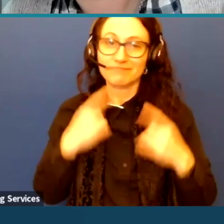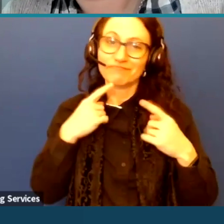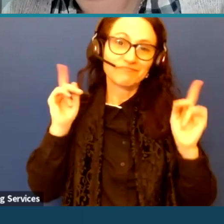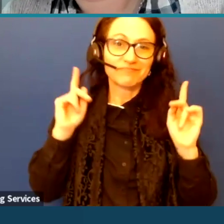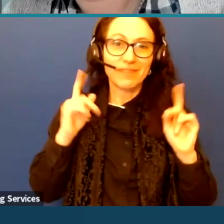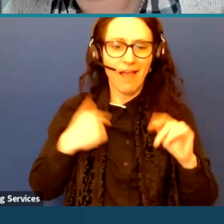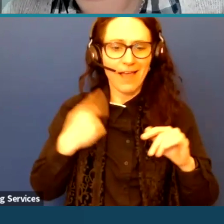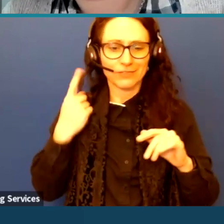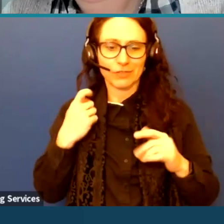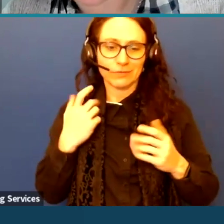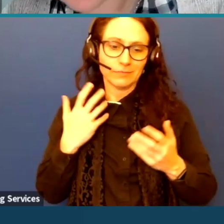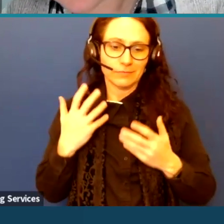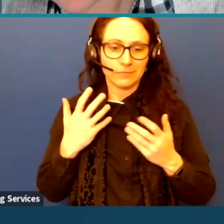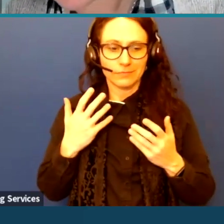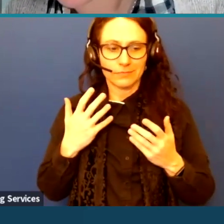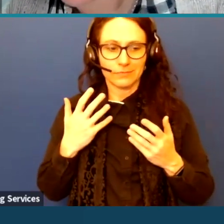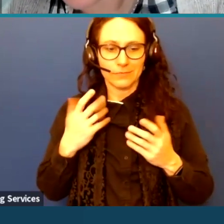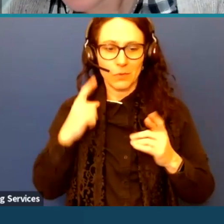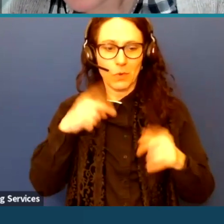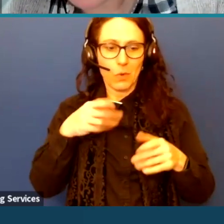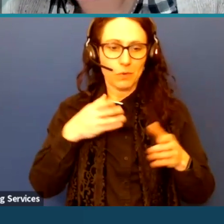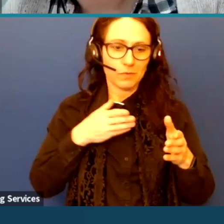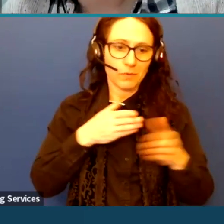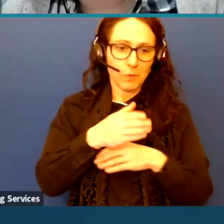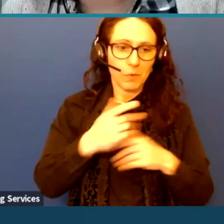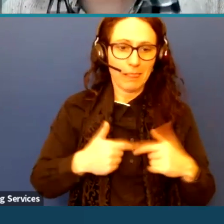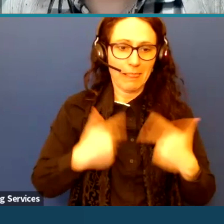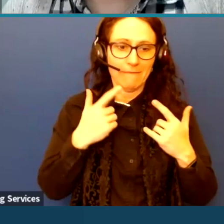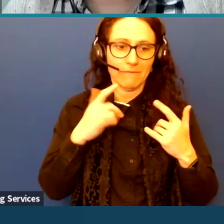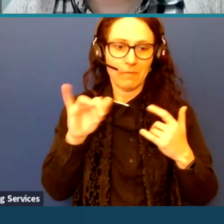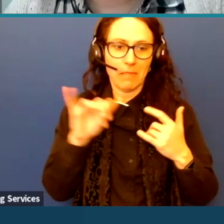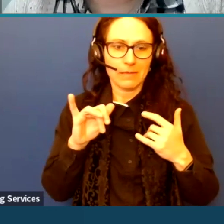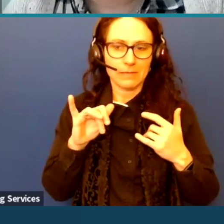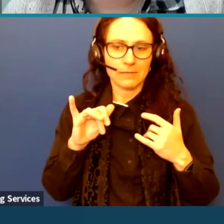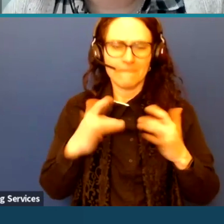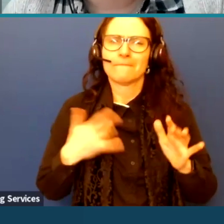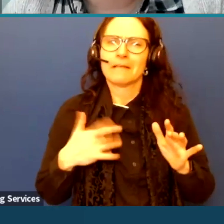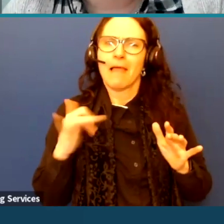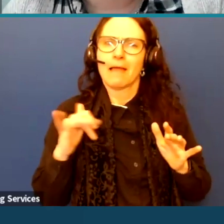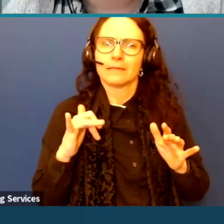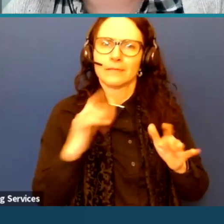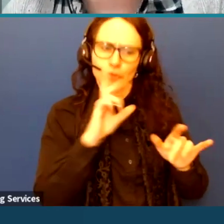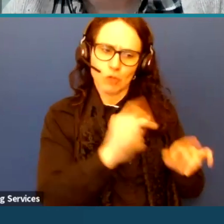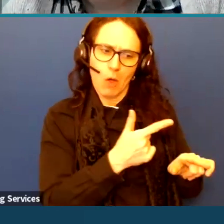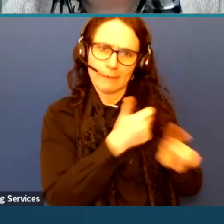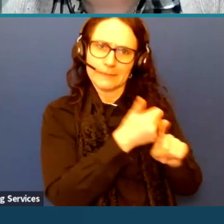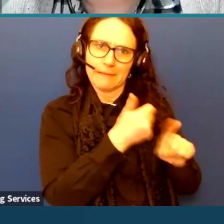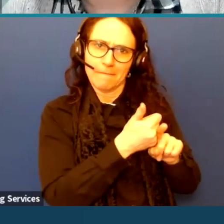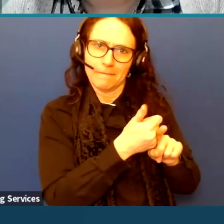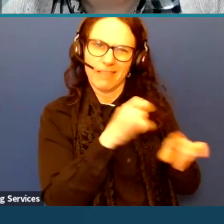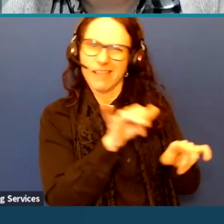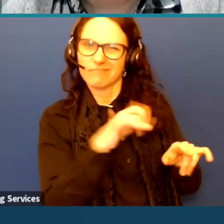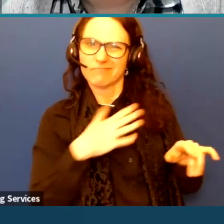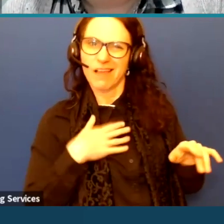life, kind of like I've got one of my kids with me. Only this a kid